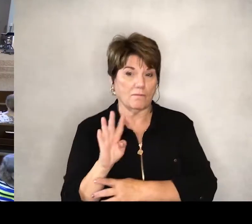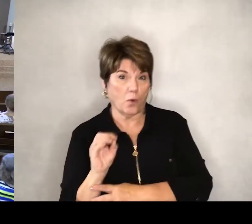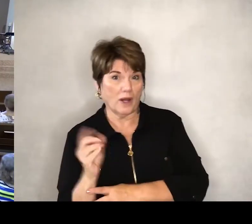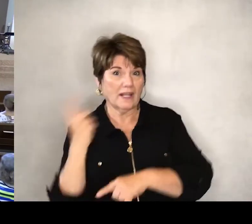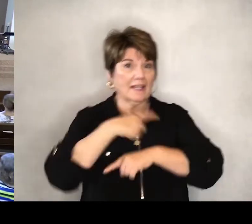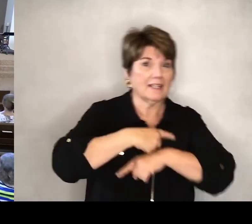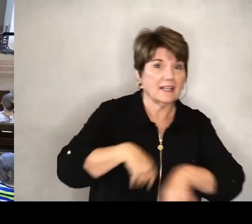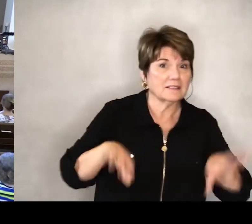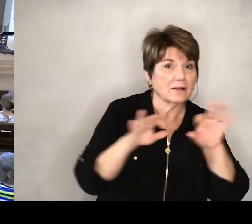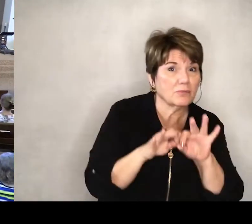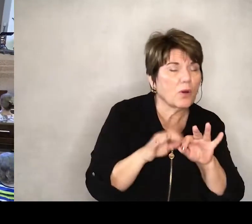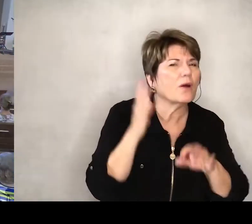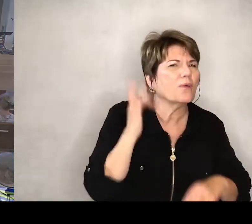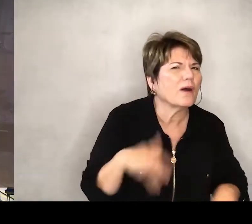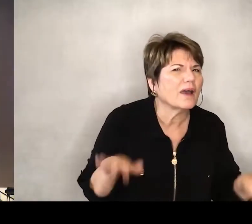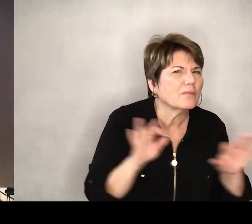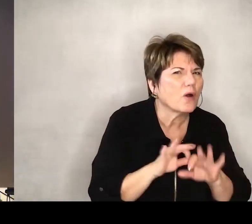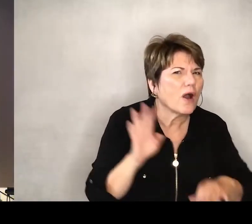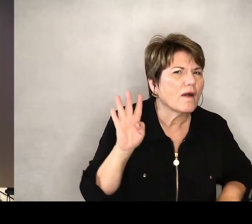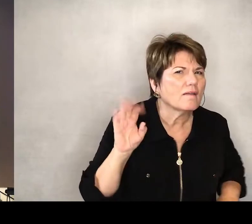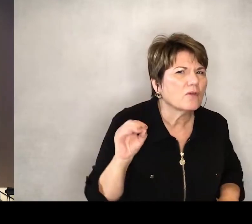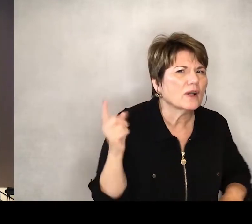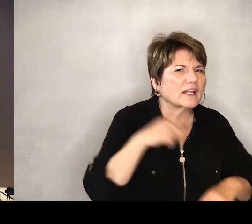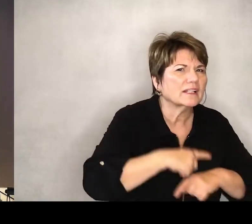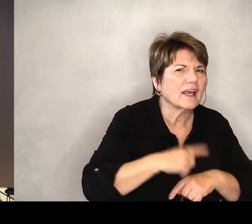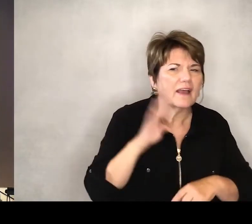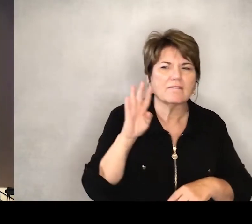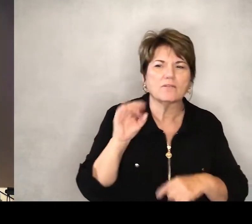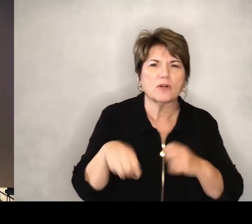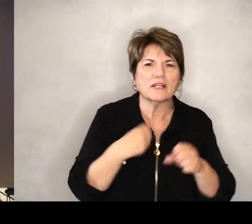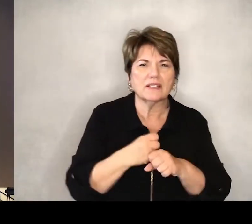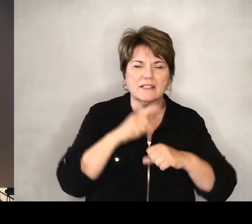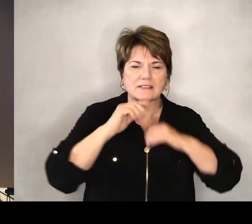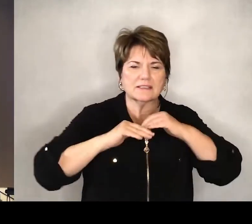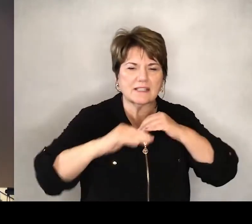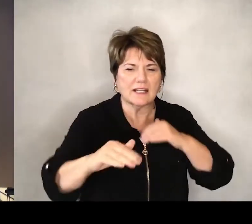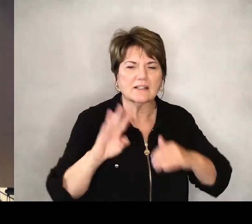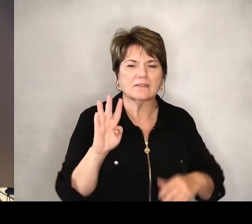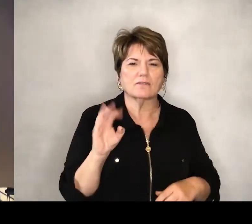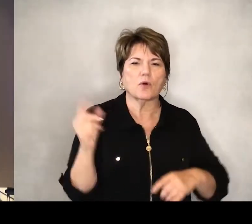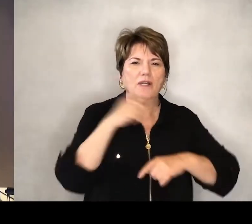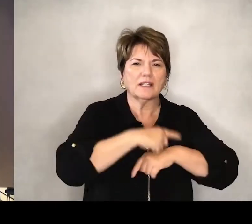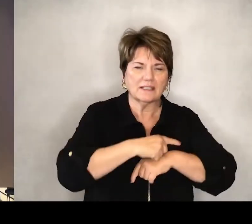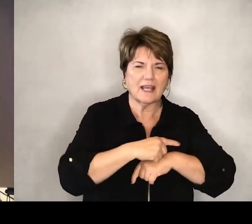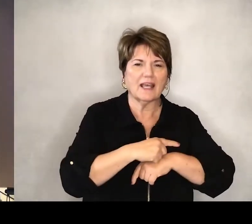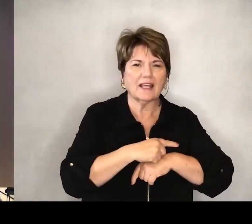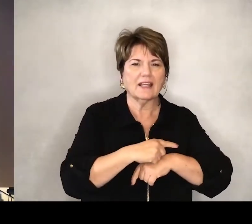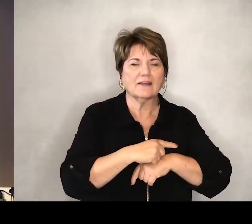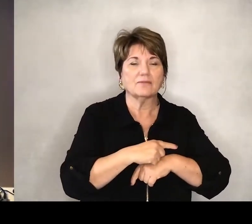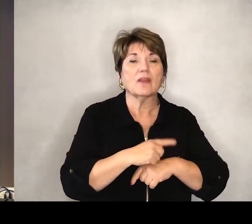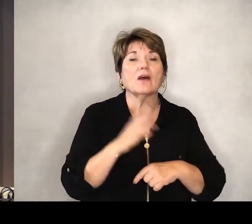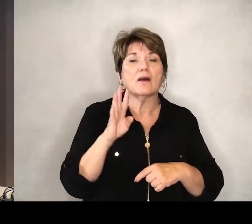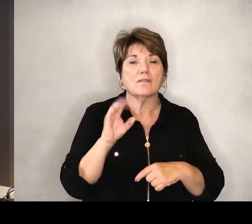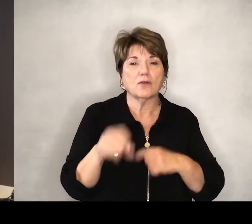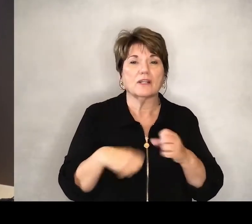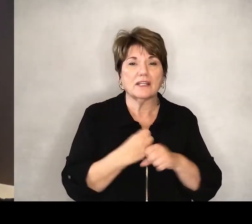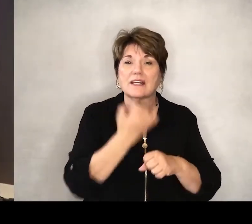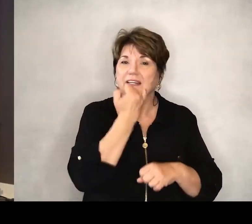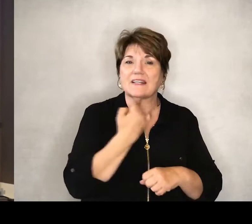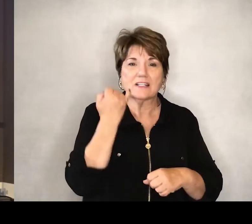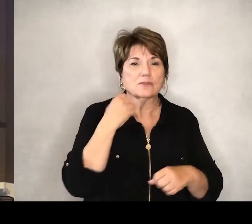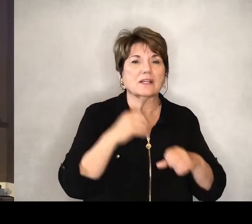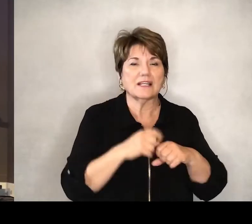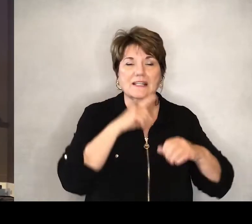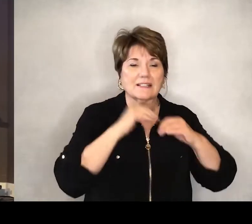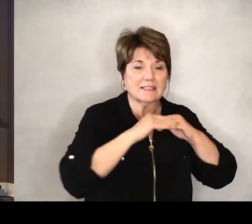right? Why is 40 days significant? 40 days, it was 40 years in the desert. It was 40 years that the Israelites spent